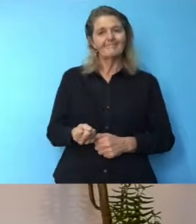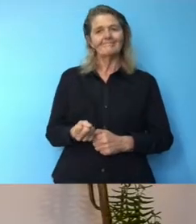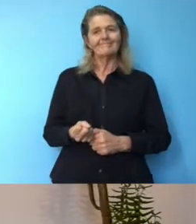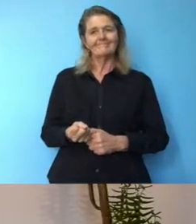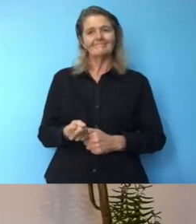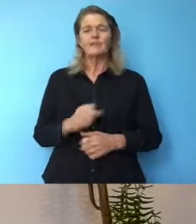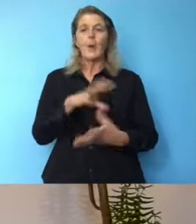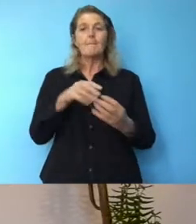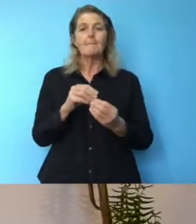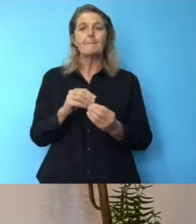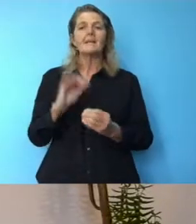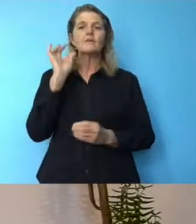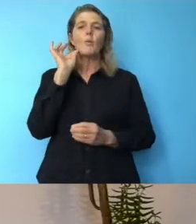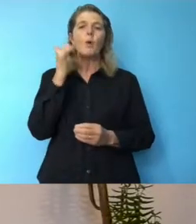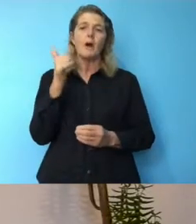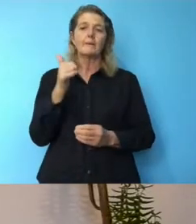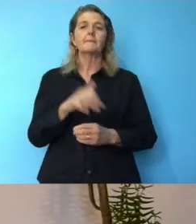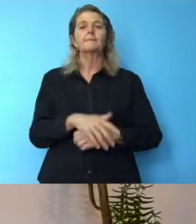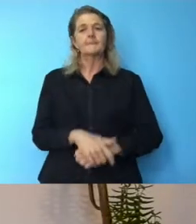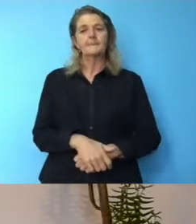And then mix in our white.